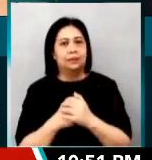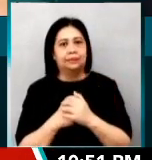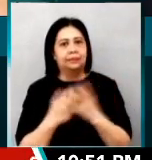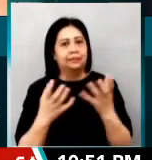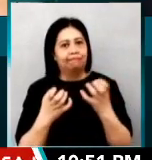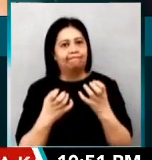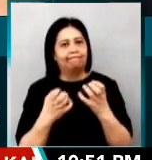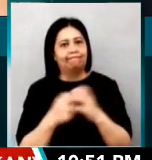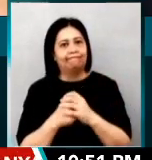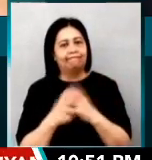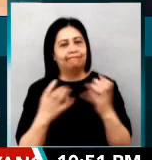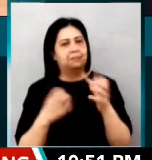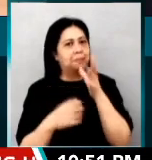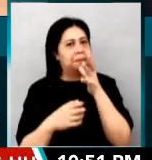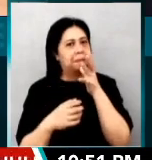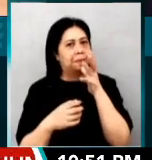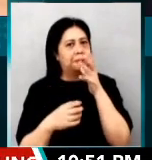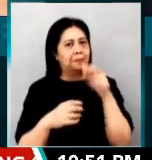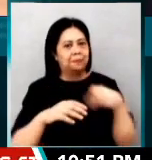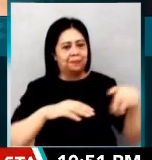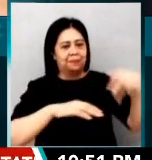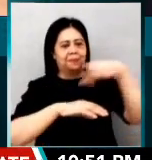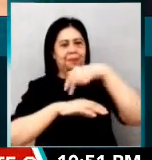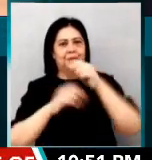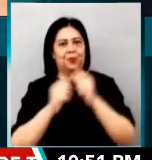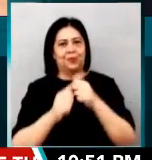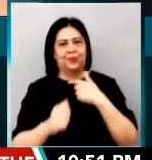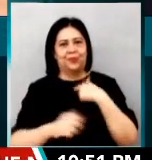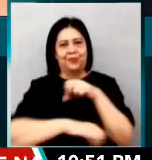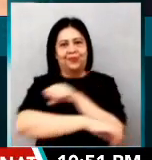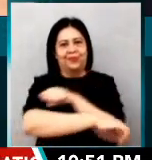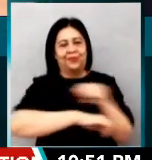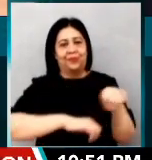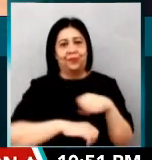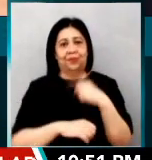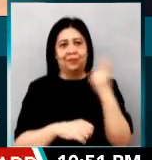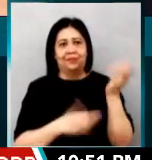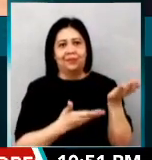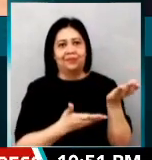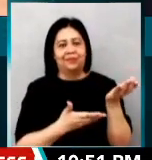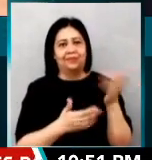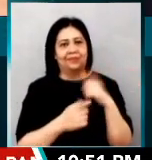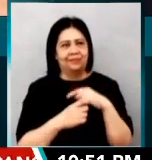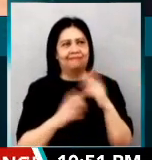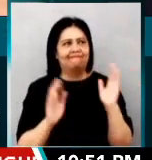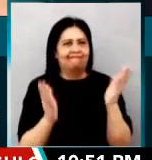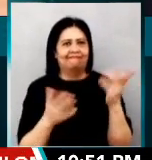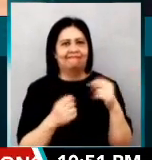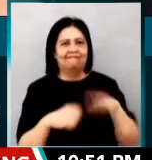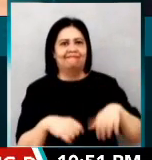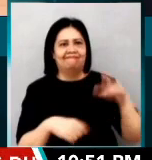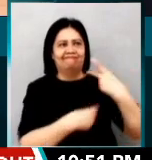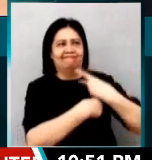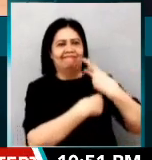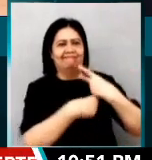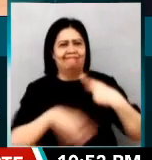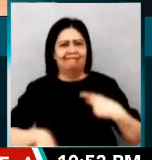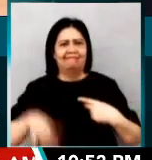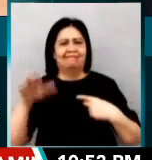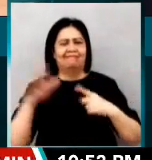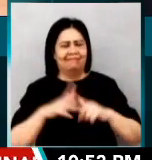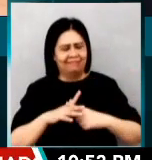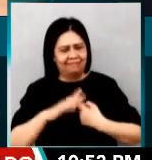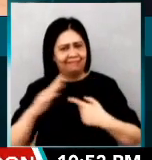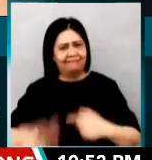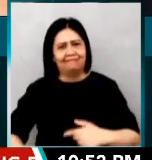I wanted my mom to go up the stage with me. Because, you know, she pretty much raised me from beginning to all the